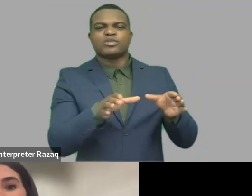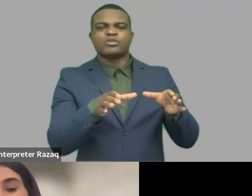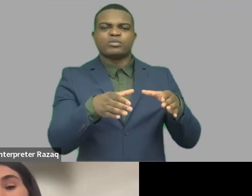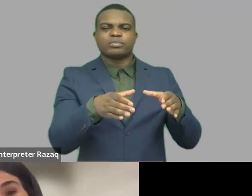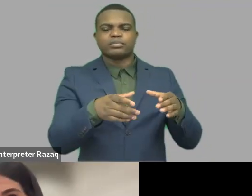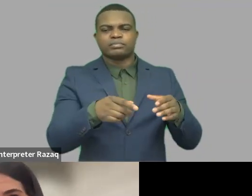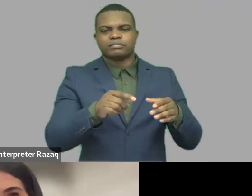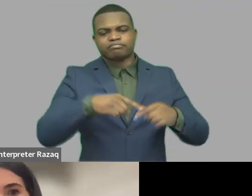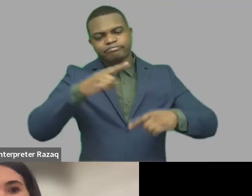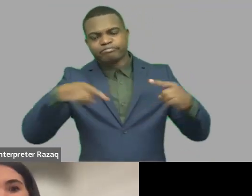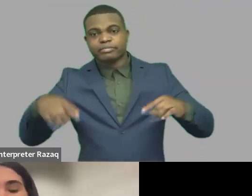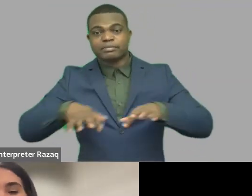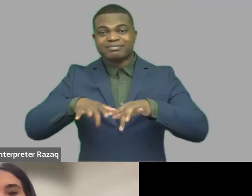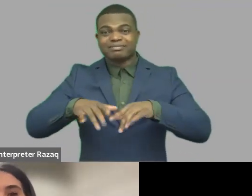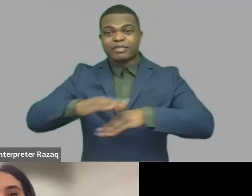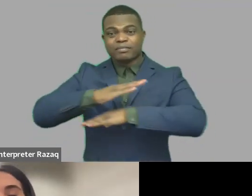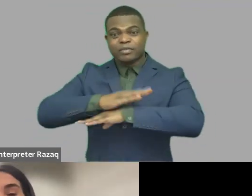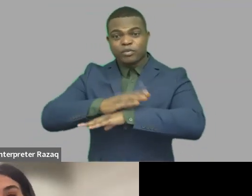cases of NSO's operations.